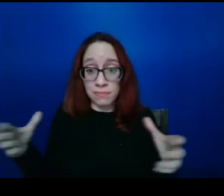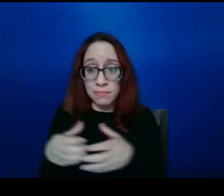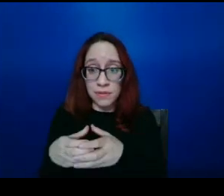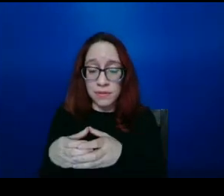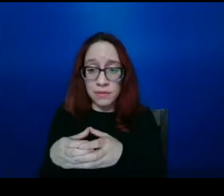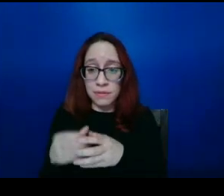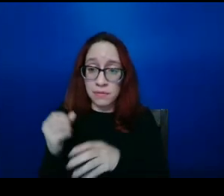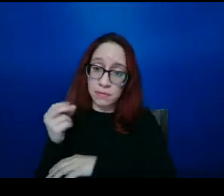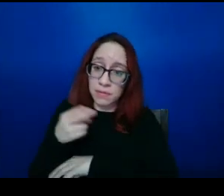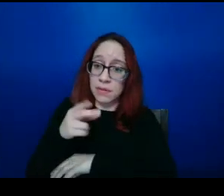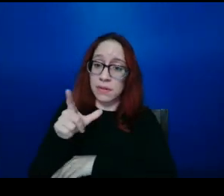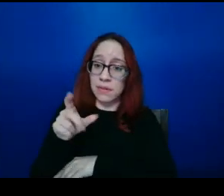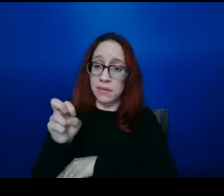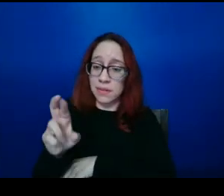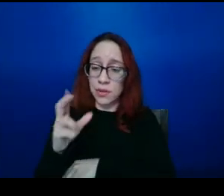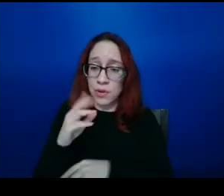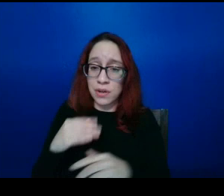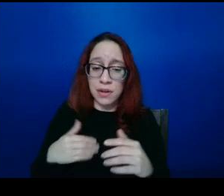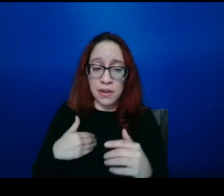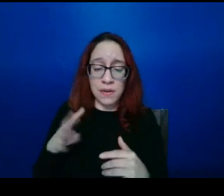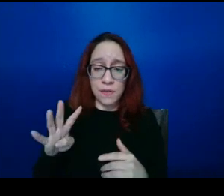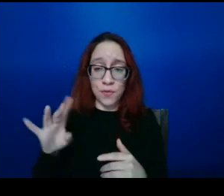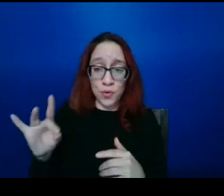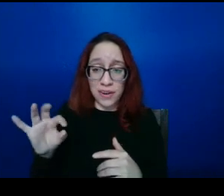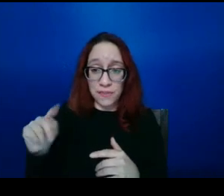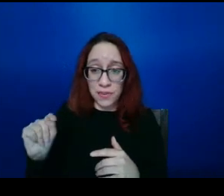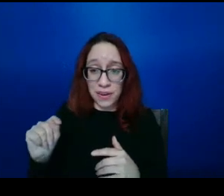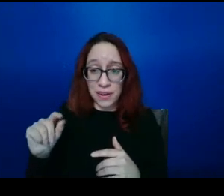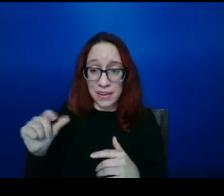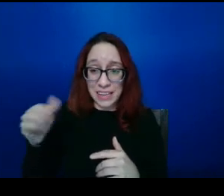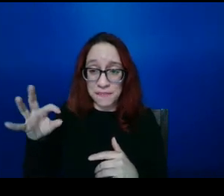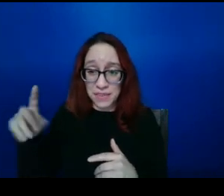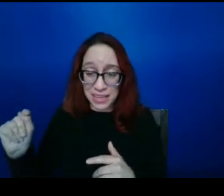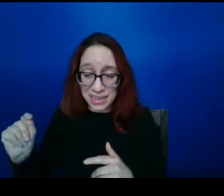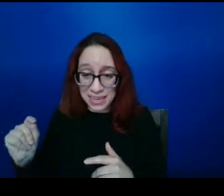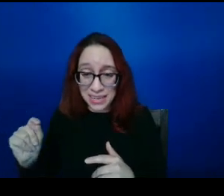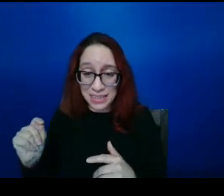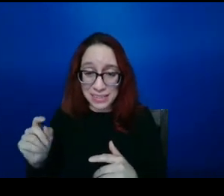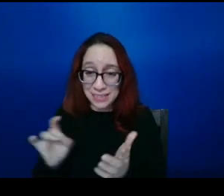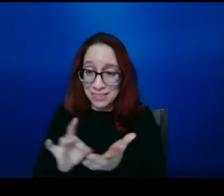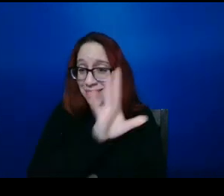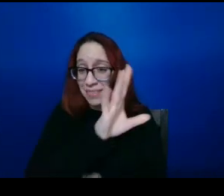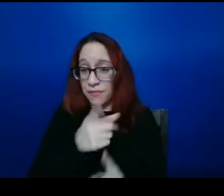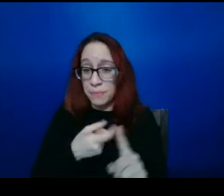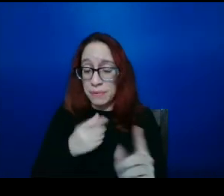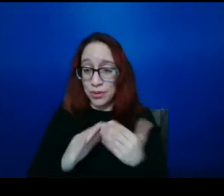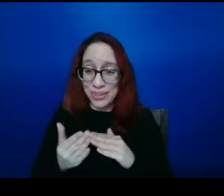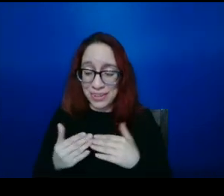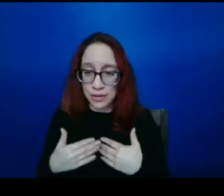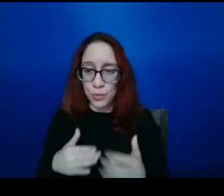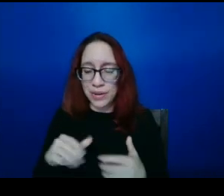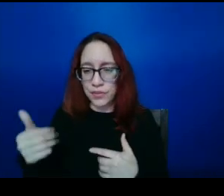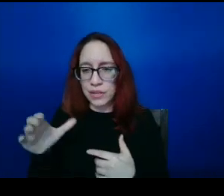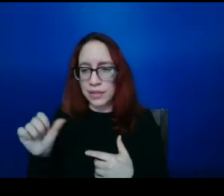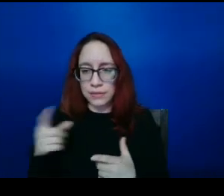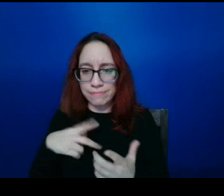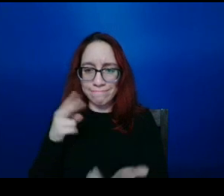prevailed over Lennar and got the 48-foot building 10 feet from ours run out of town. With every other case